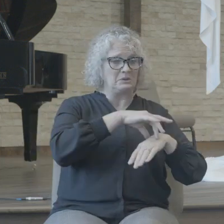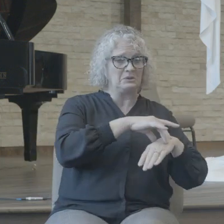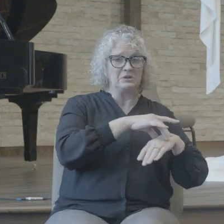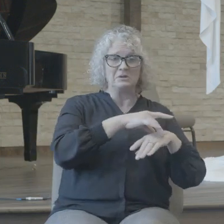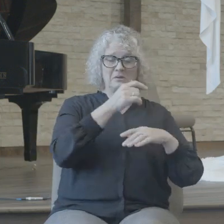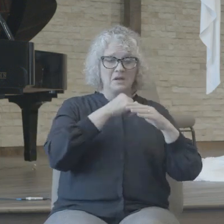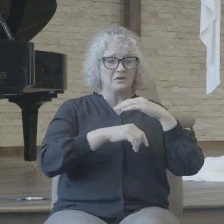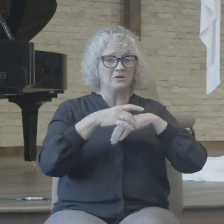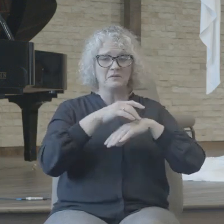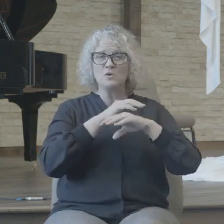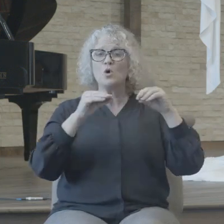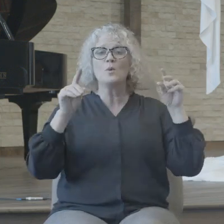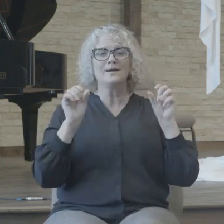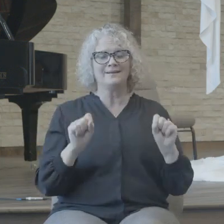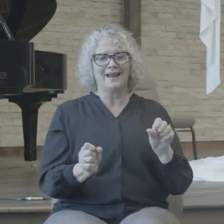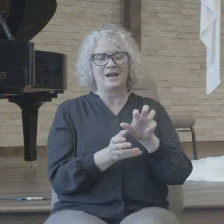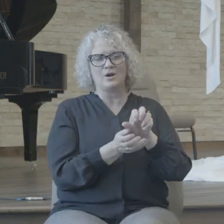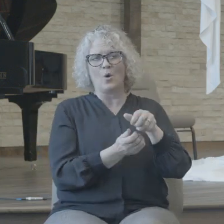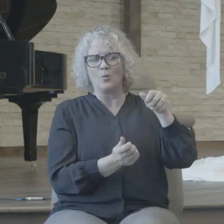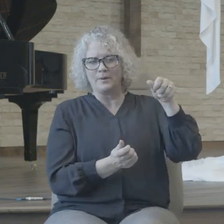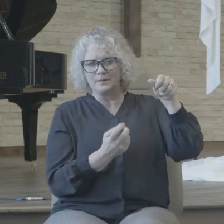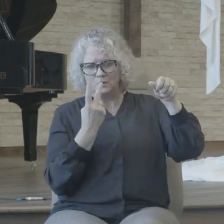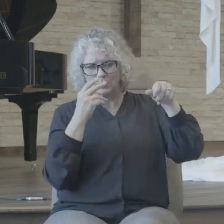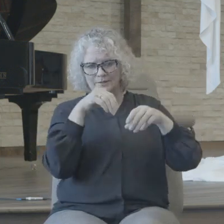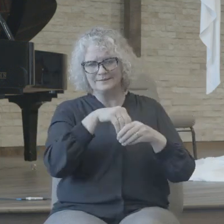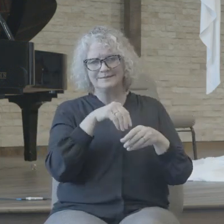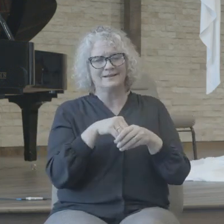the scroll or even look inside it.